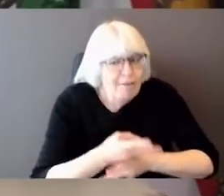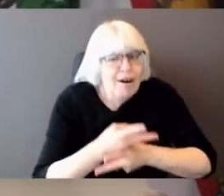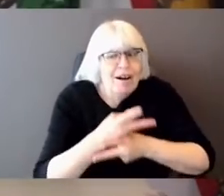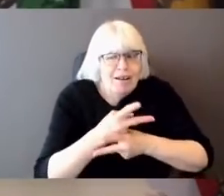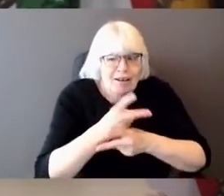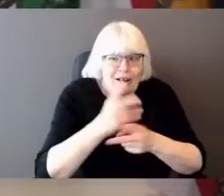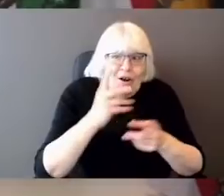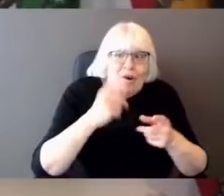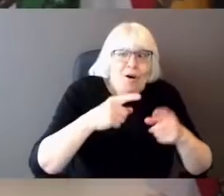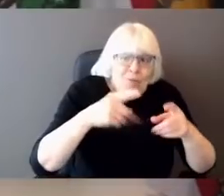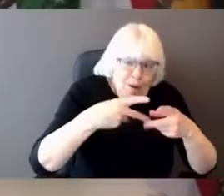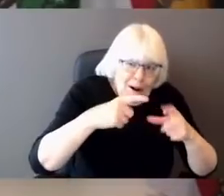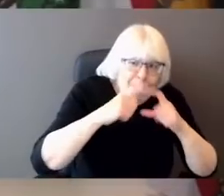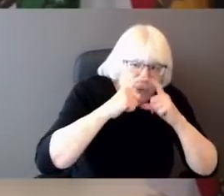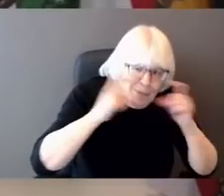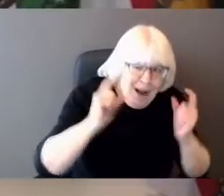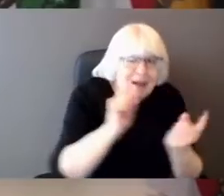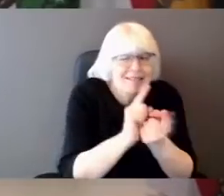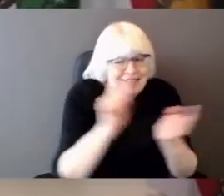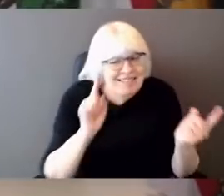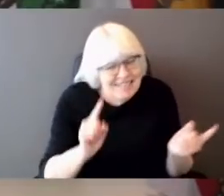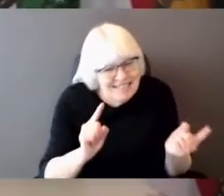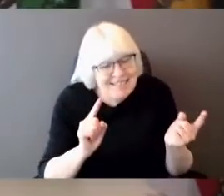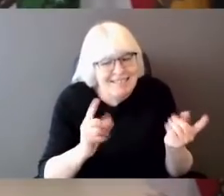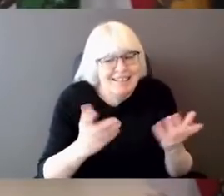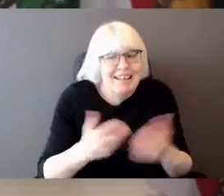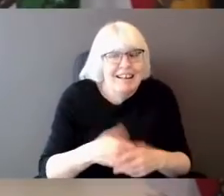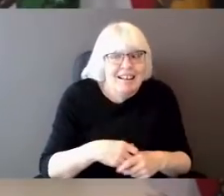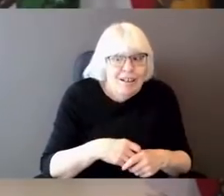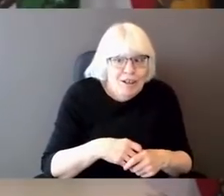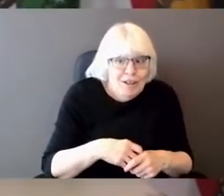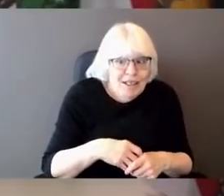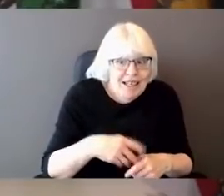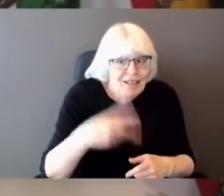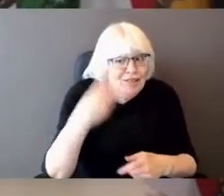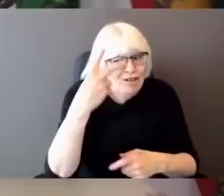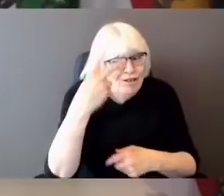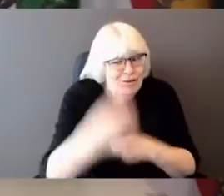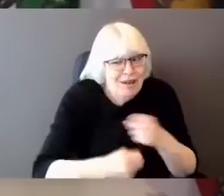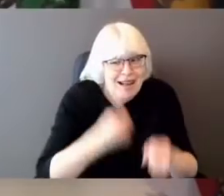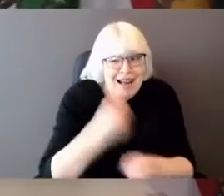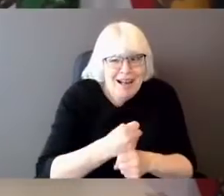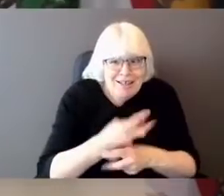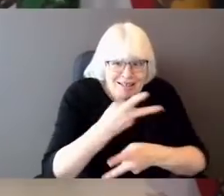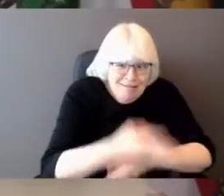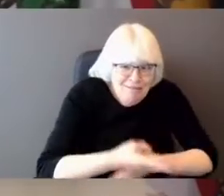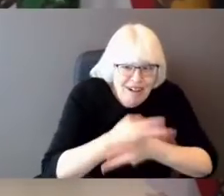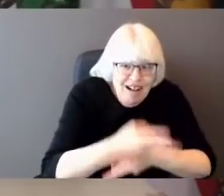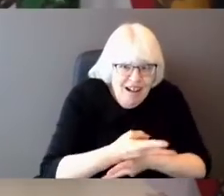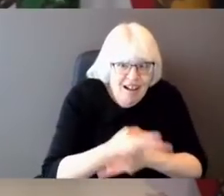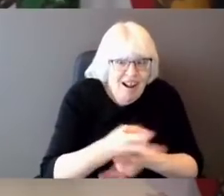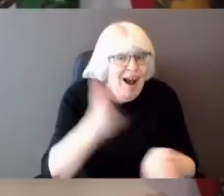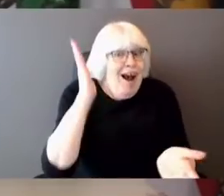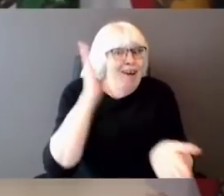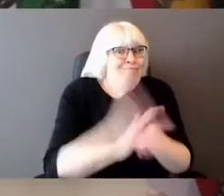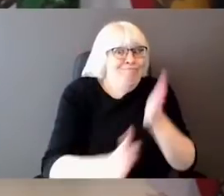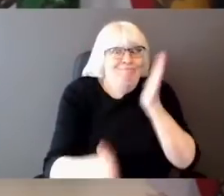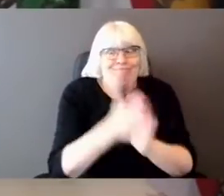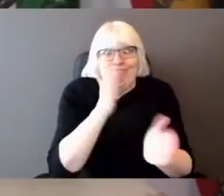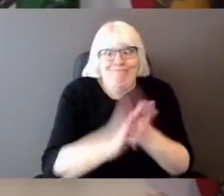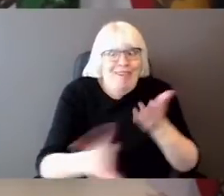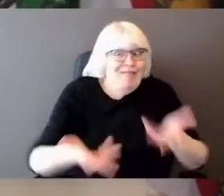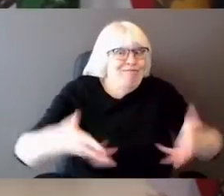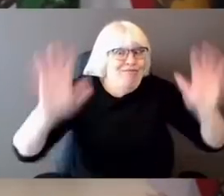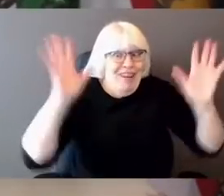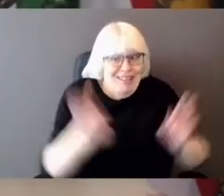mean, you don't do something for 2 years the way we've done it and just brush it off and say it's over. I think,